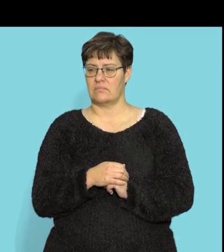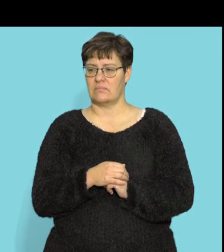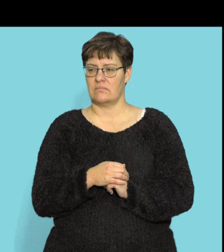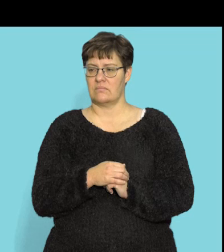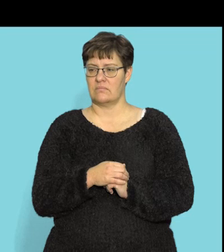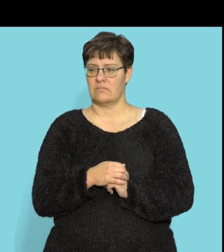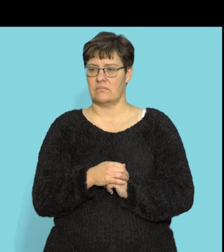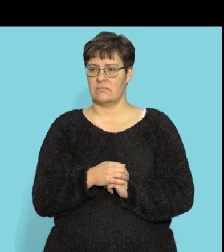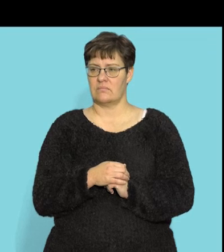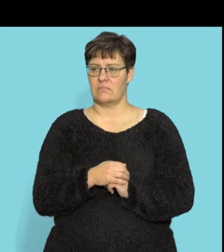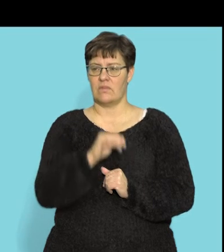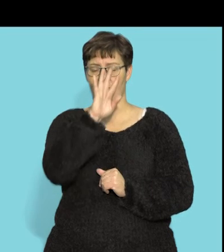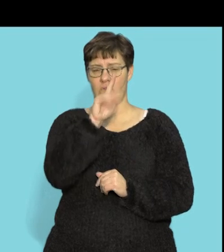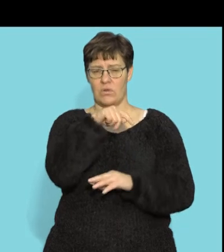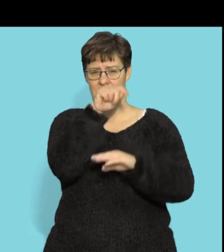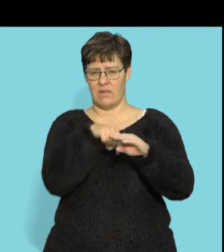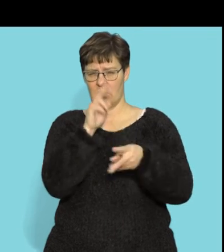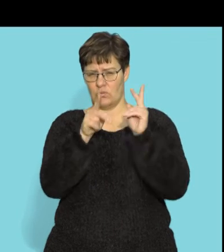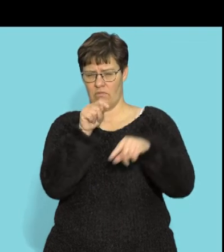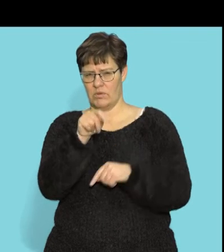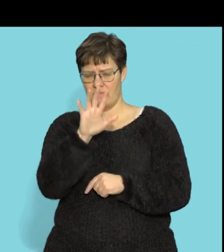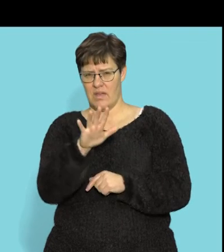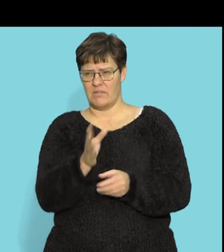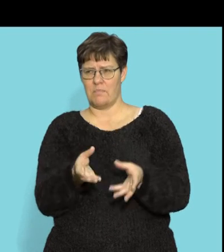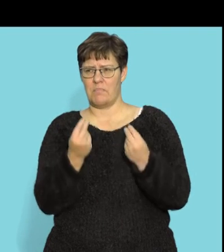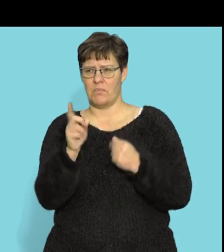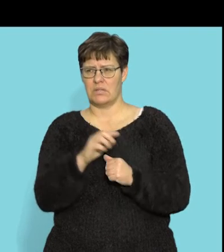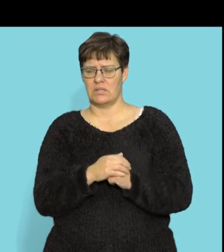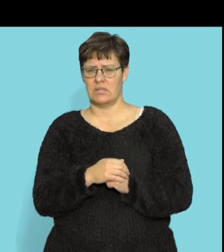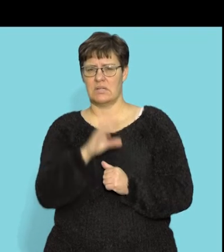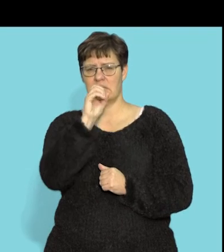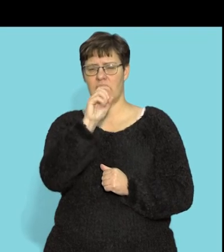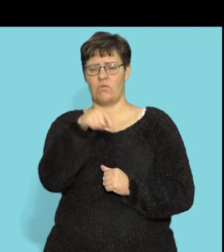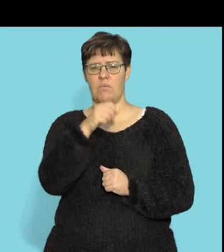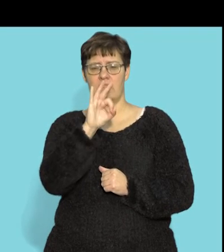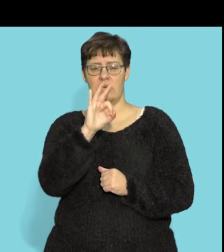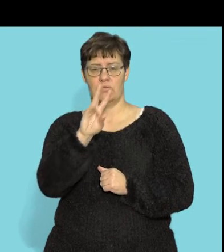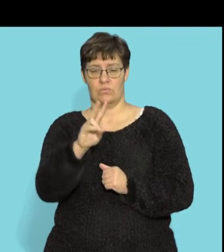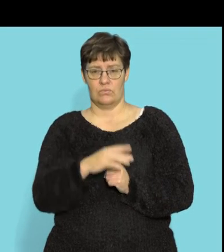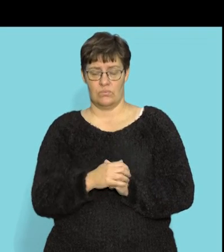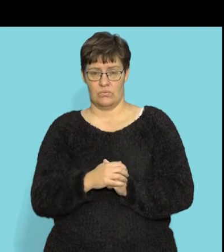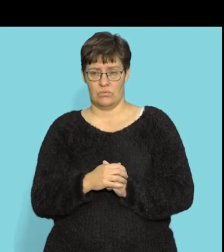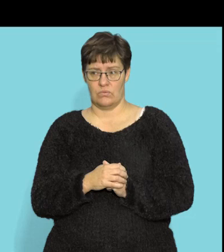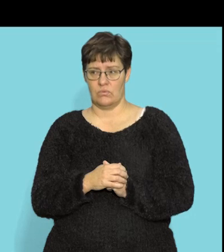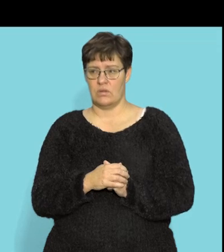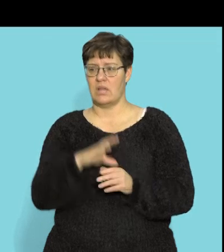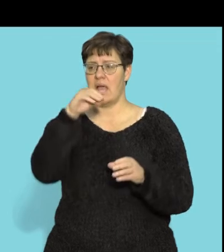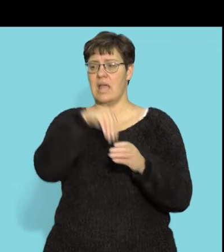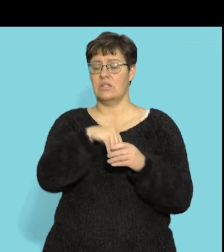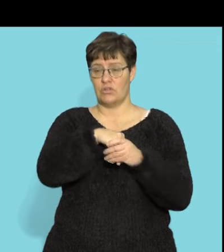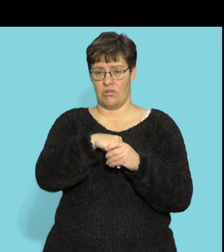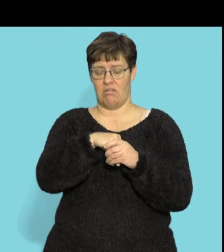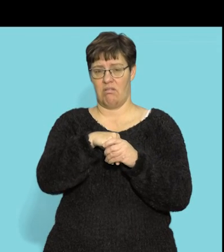by 12.5. Okay, this gives us what? 0.32. So that's the